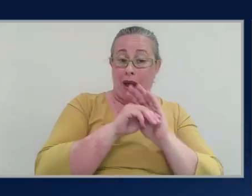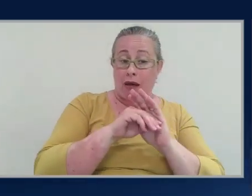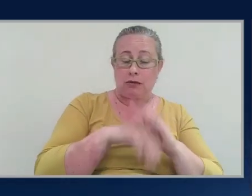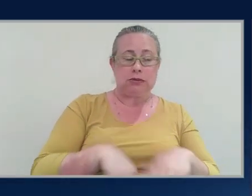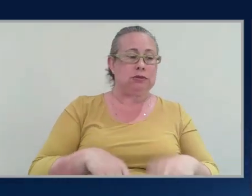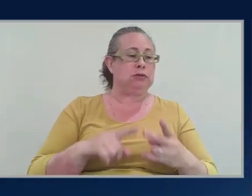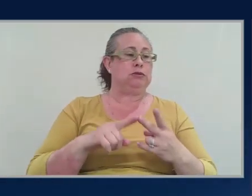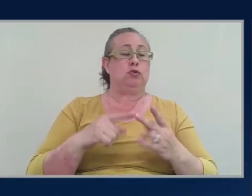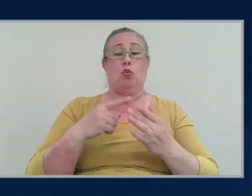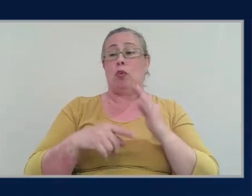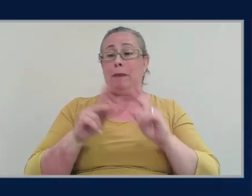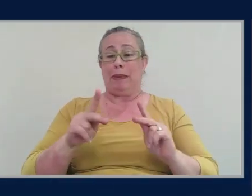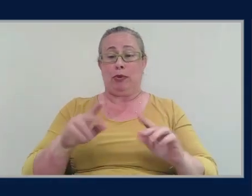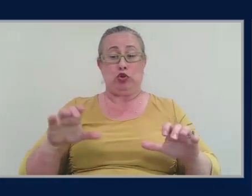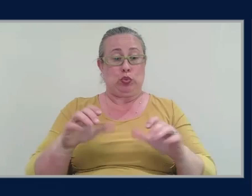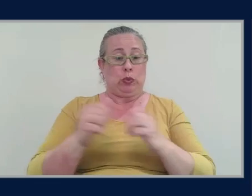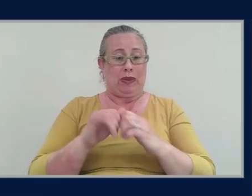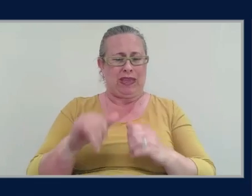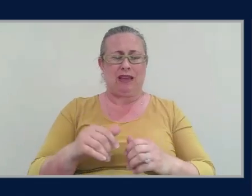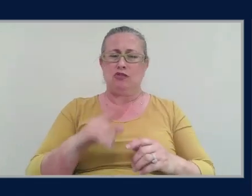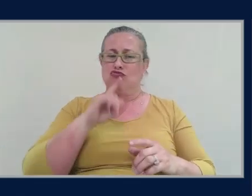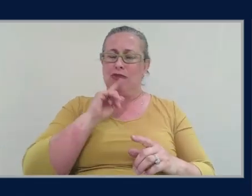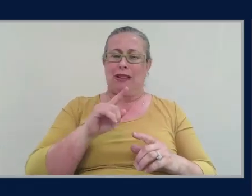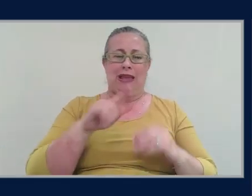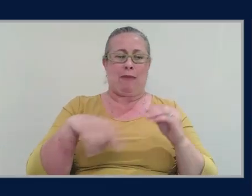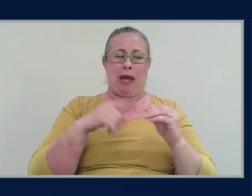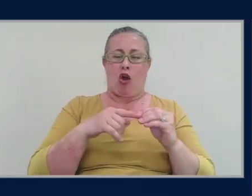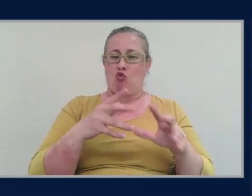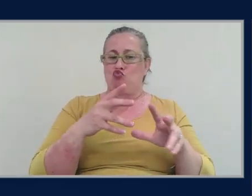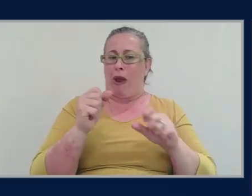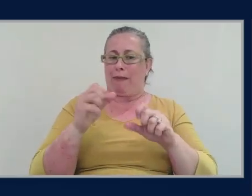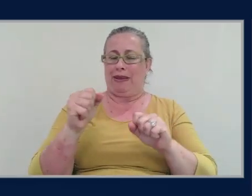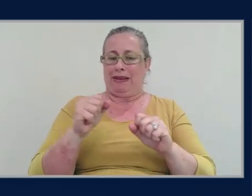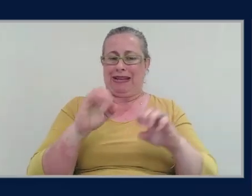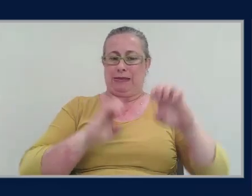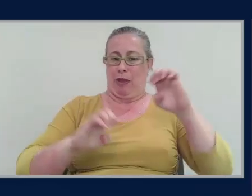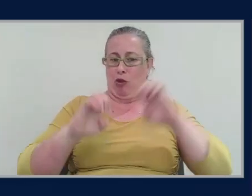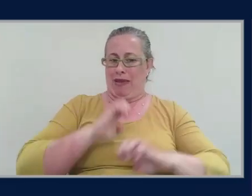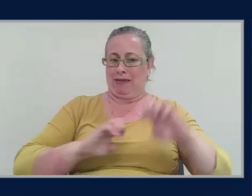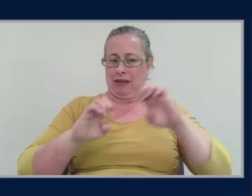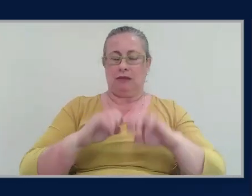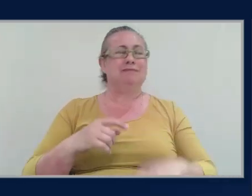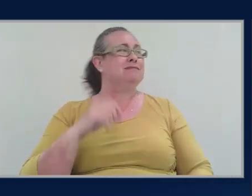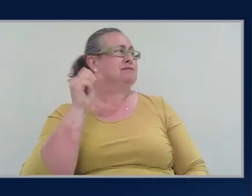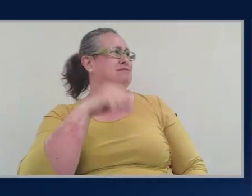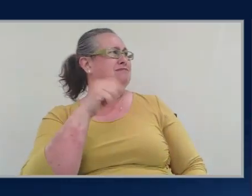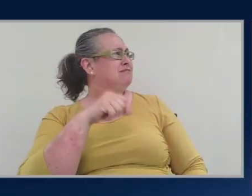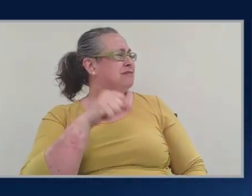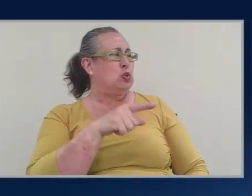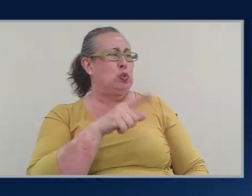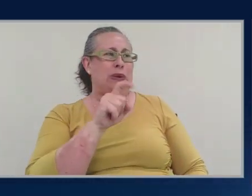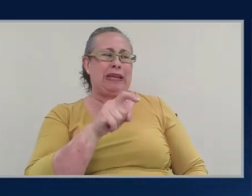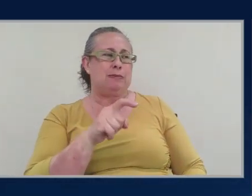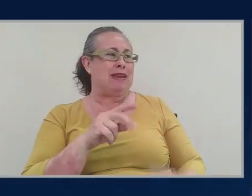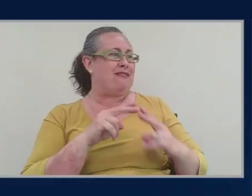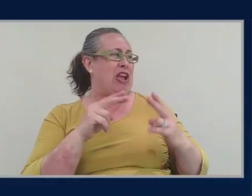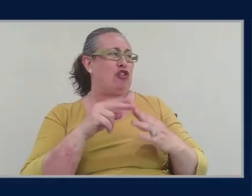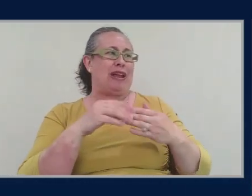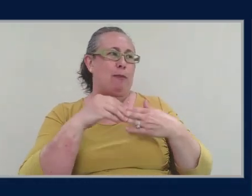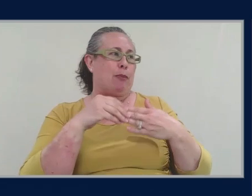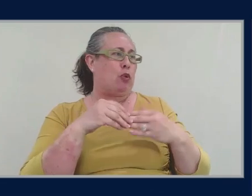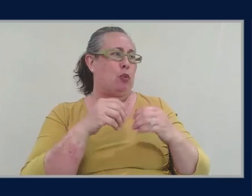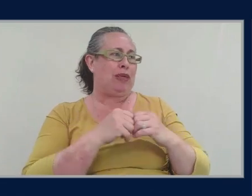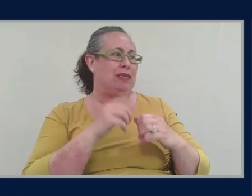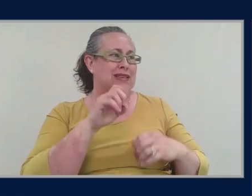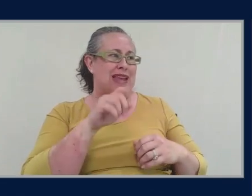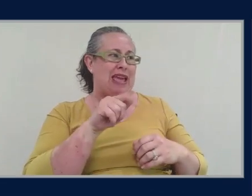are doing with it. So it's about rapid experimentation. Yeah, and you need to be fairly nimble with the data that you have. Absolutely.